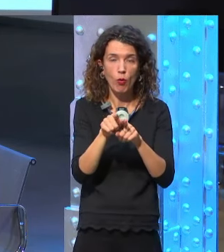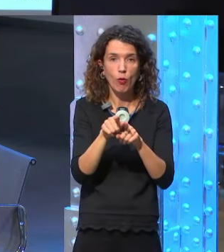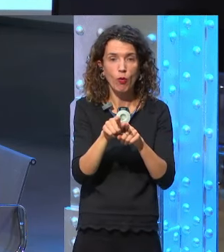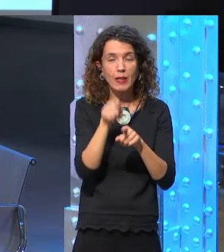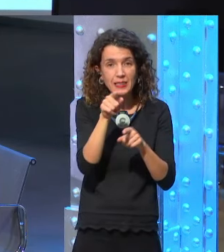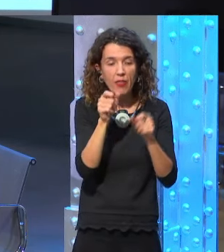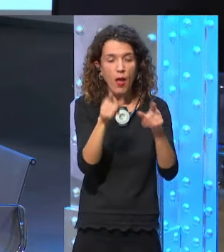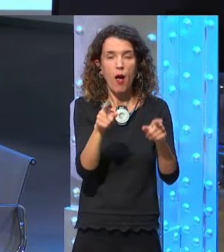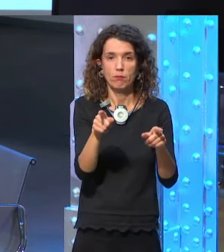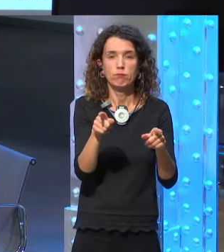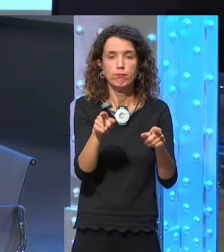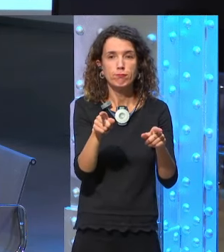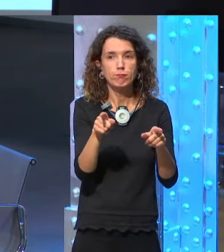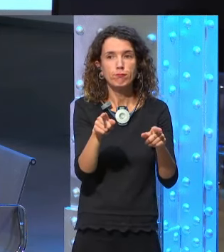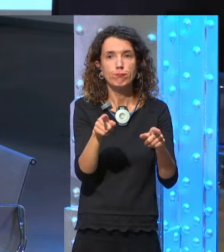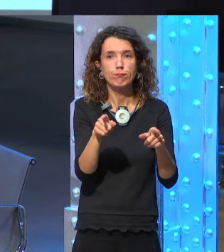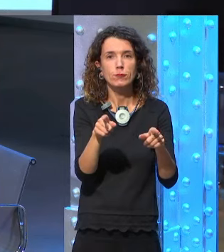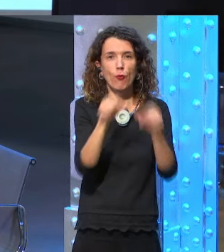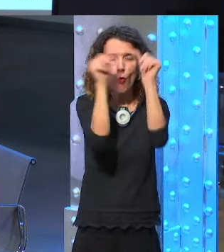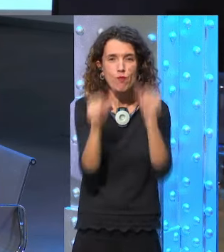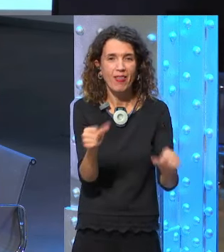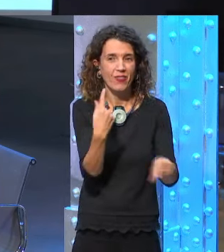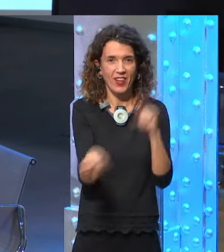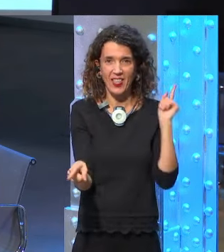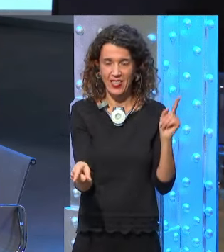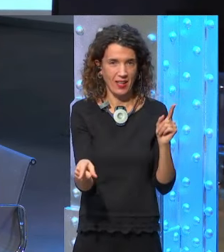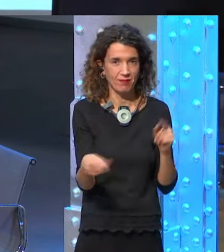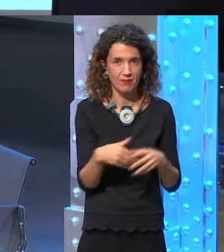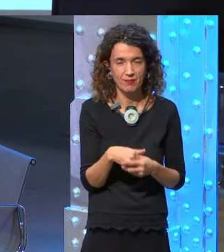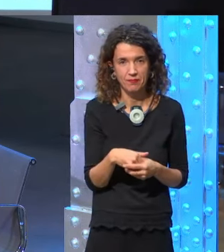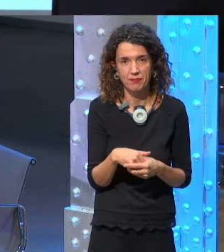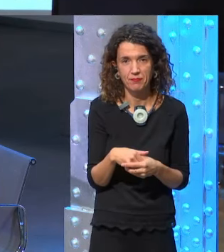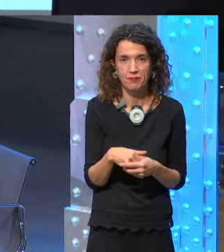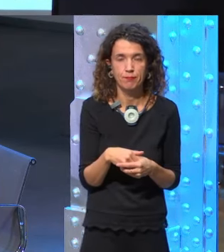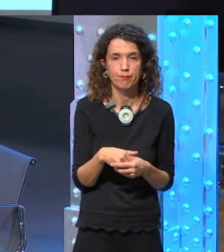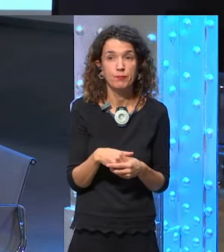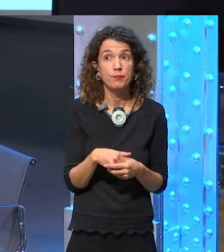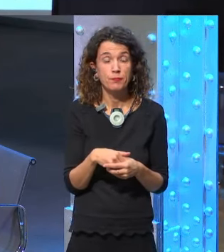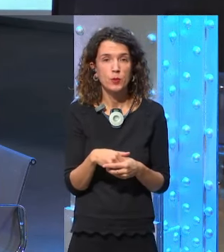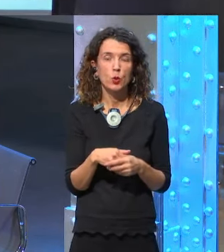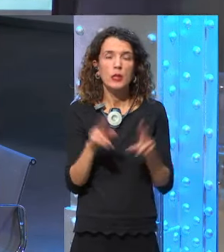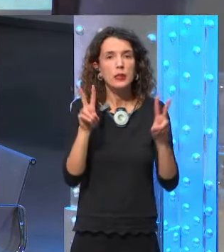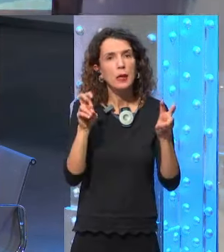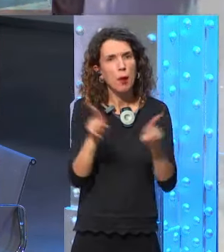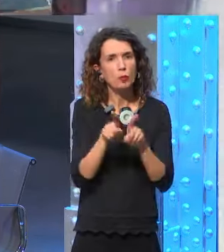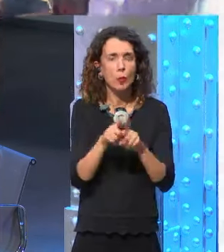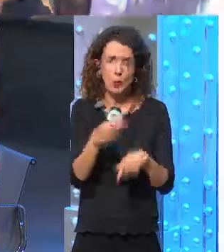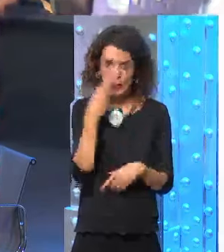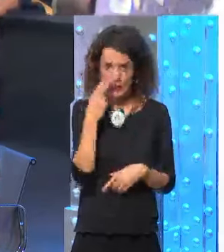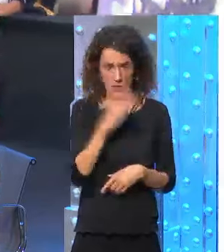other information which can be embedded in it, I think that's a very nice topic for architecture. Here's the